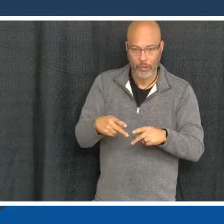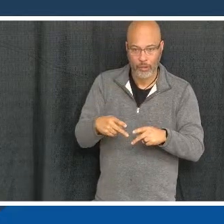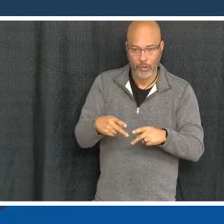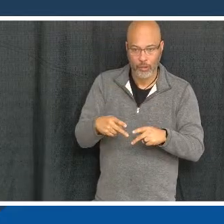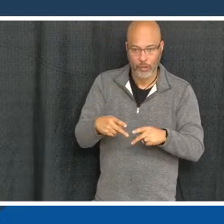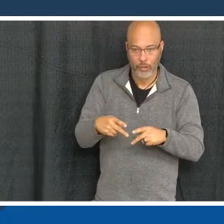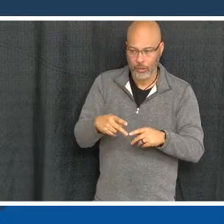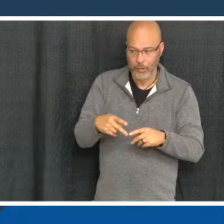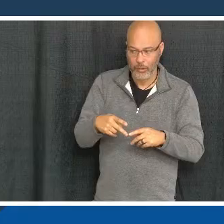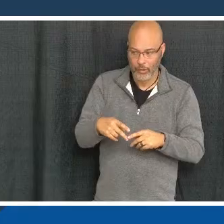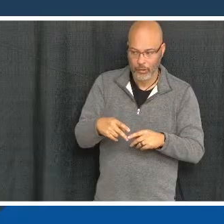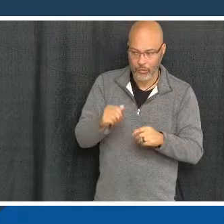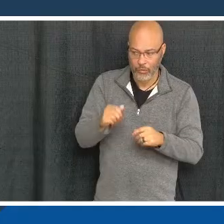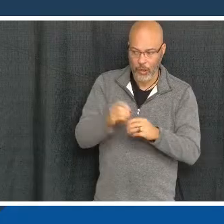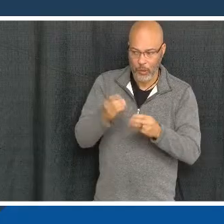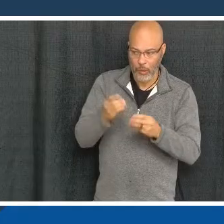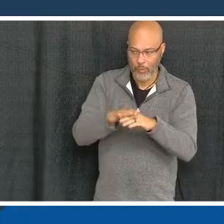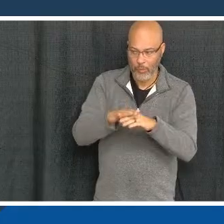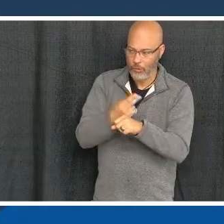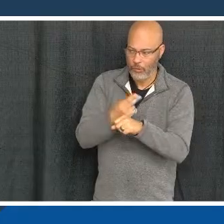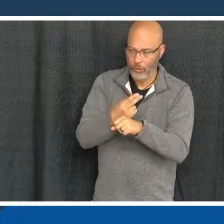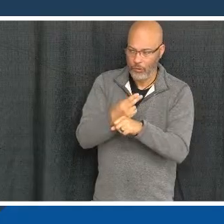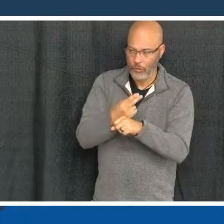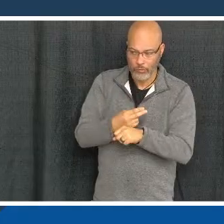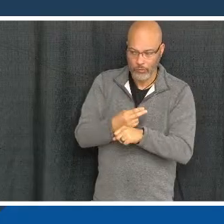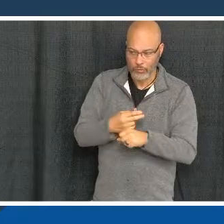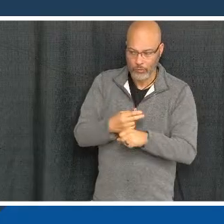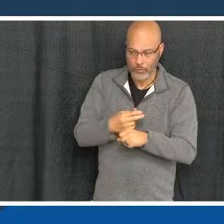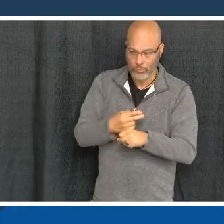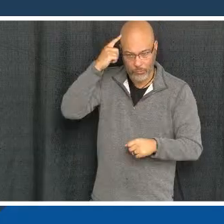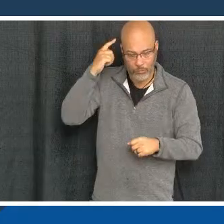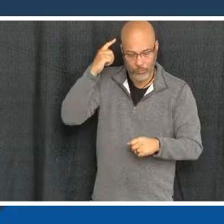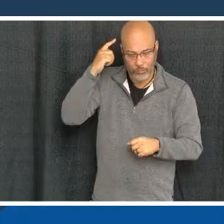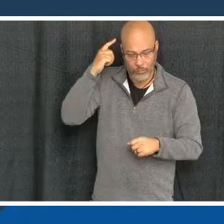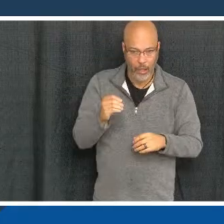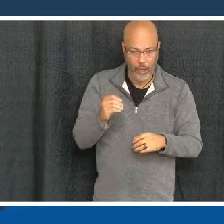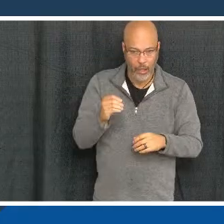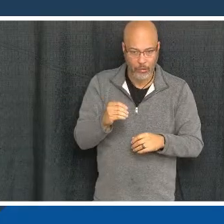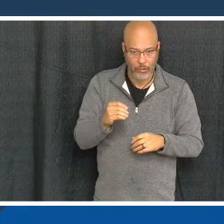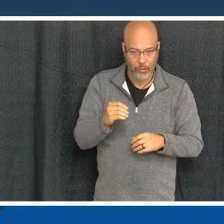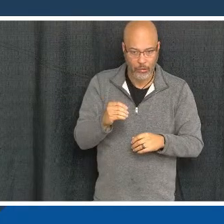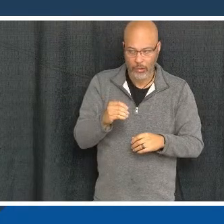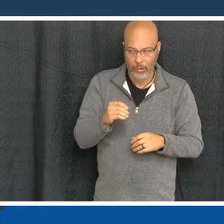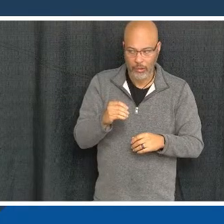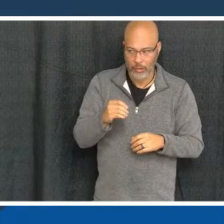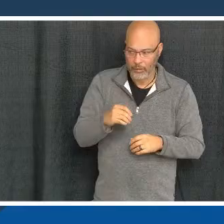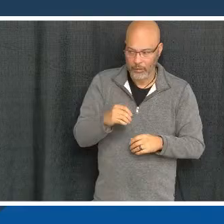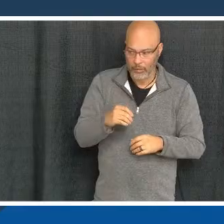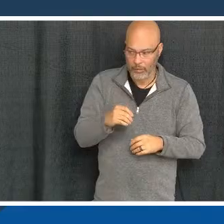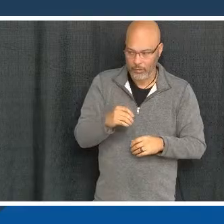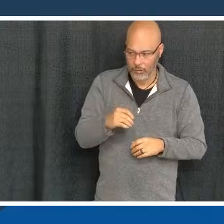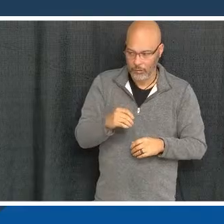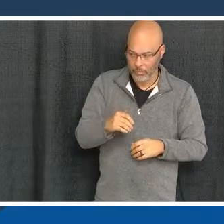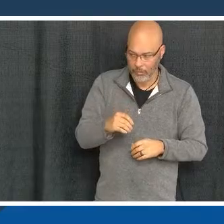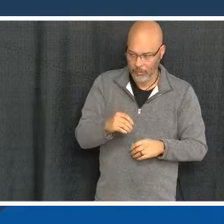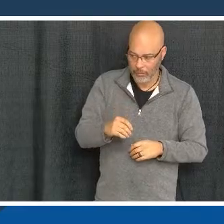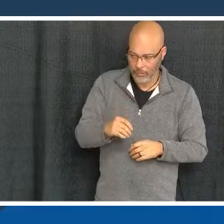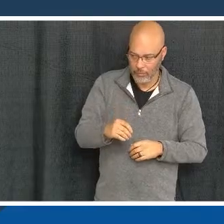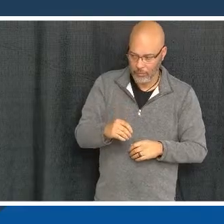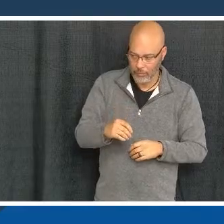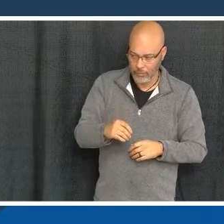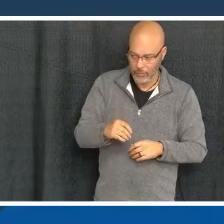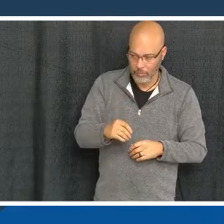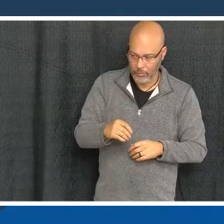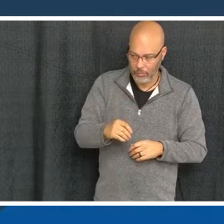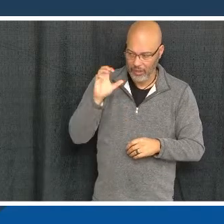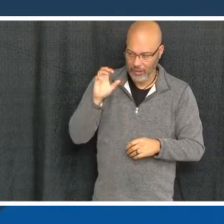the could be utilized C5? Yes, and I'll take a step back and talk about why